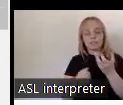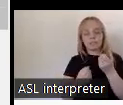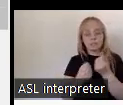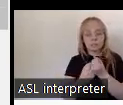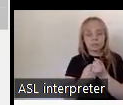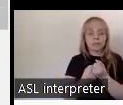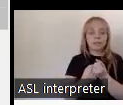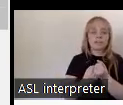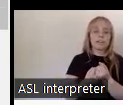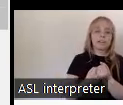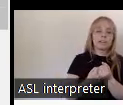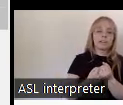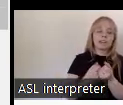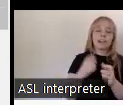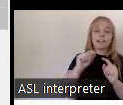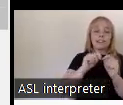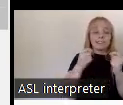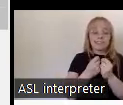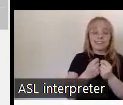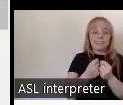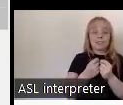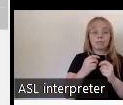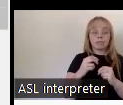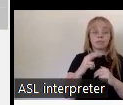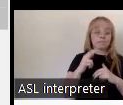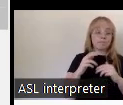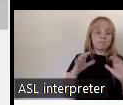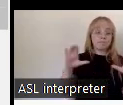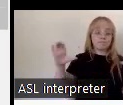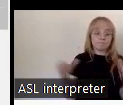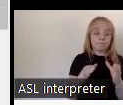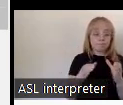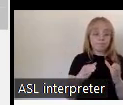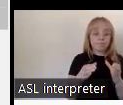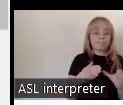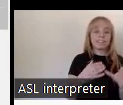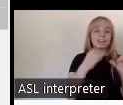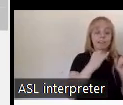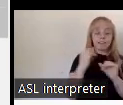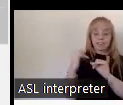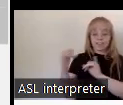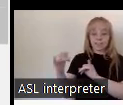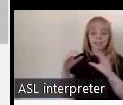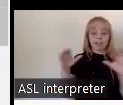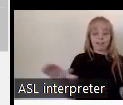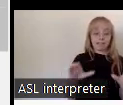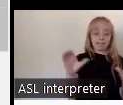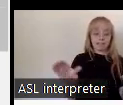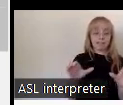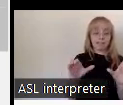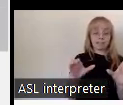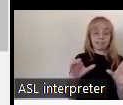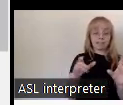supports for work, build my team for work. And these are all individual activities